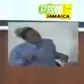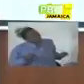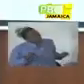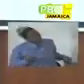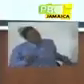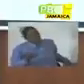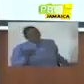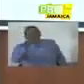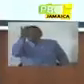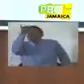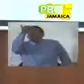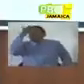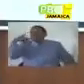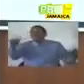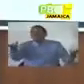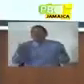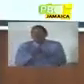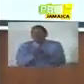president,